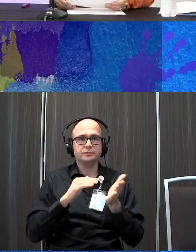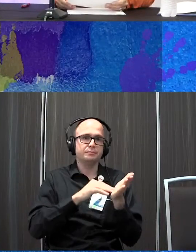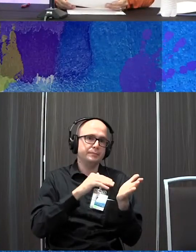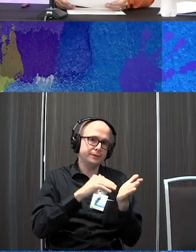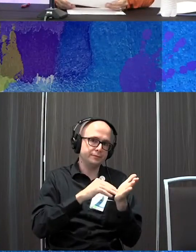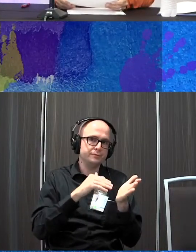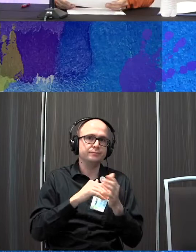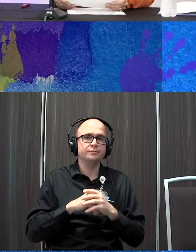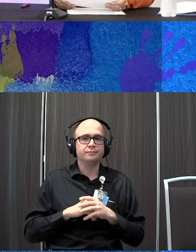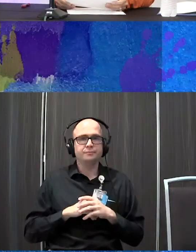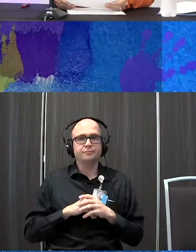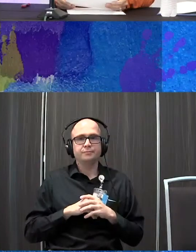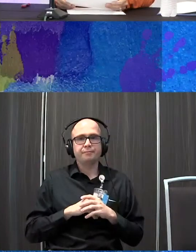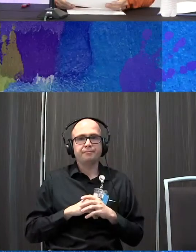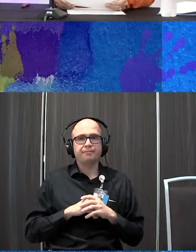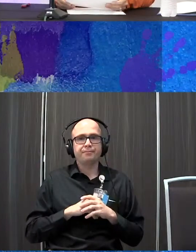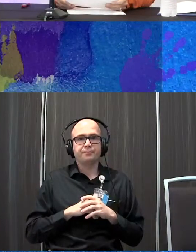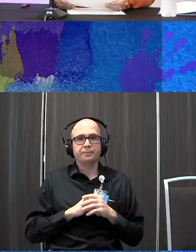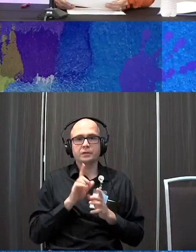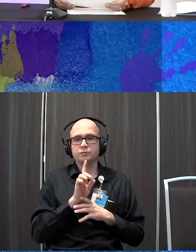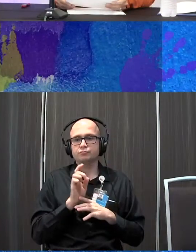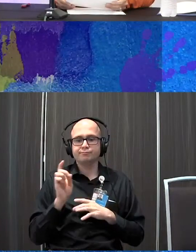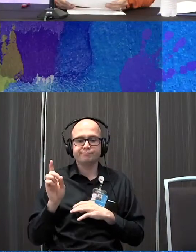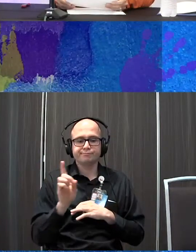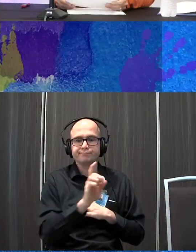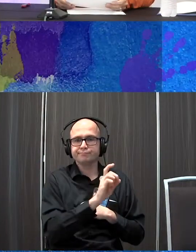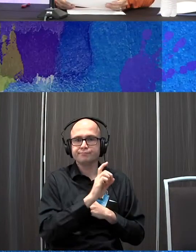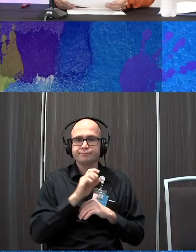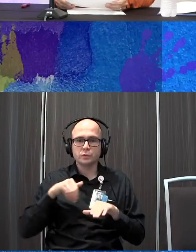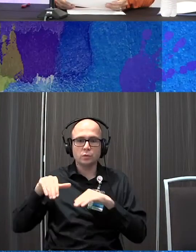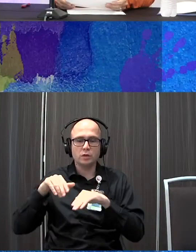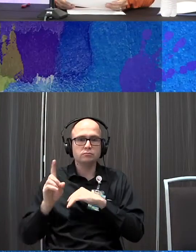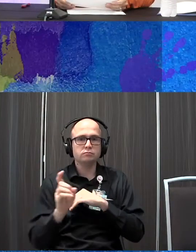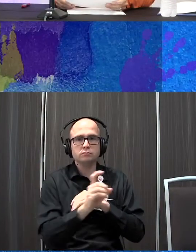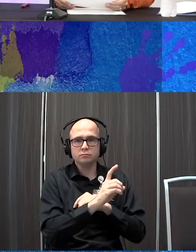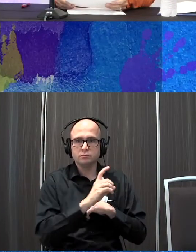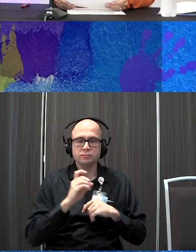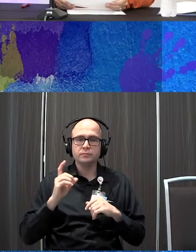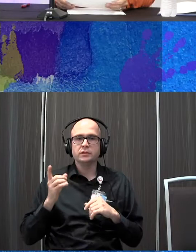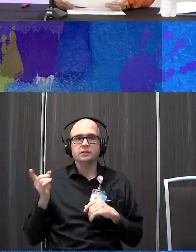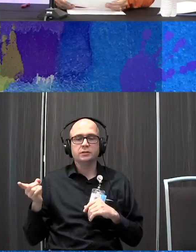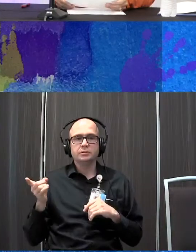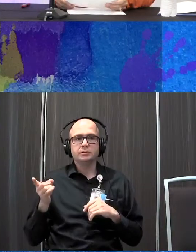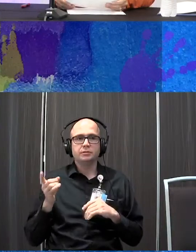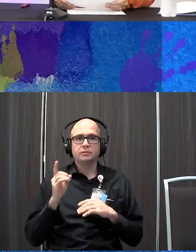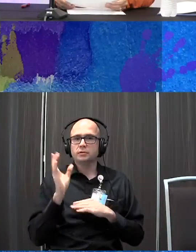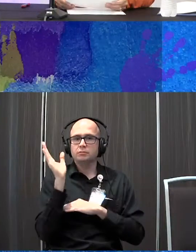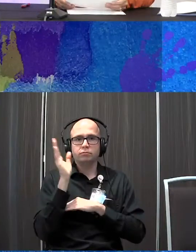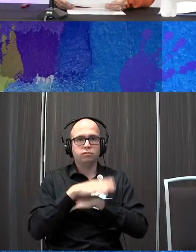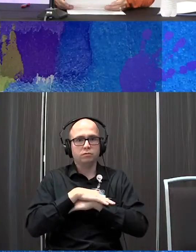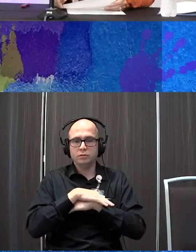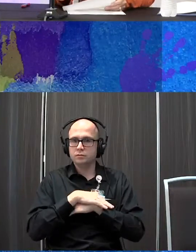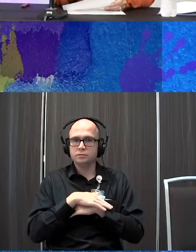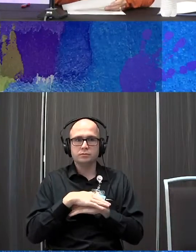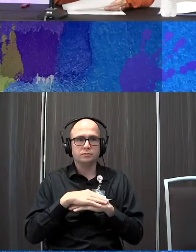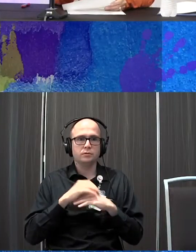and physical pain. Walking in circles. Cole walks in circles all the time, and